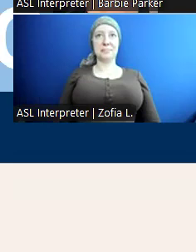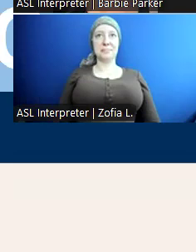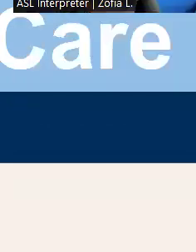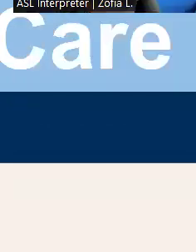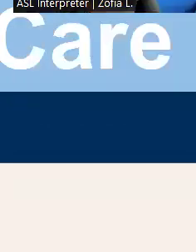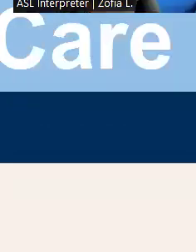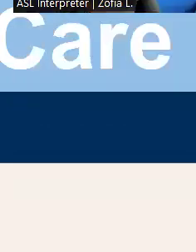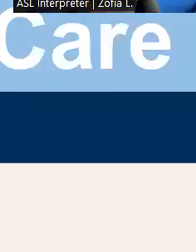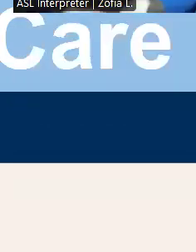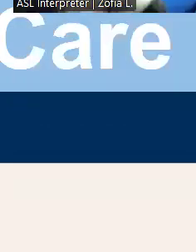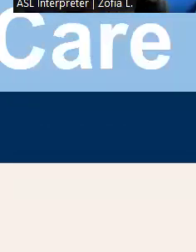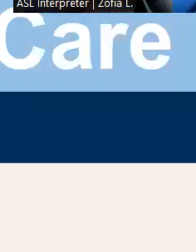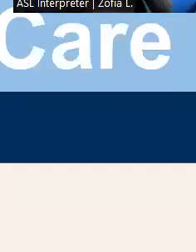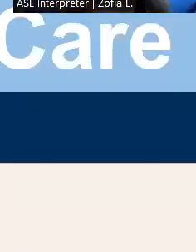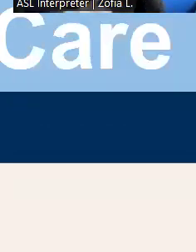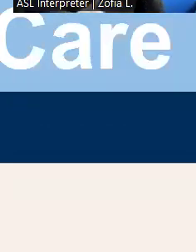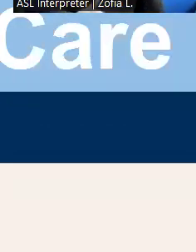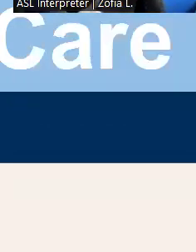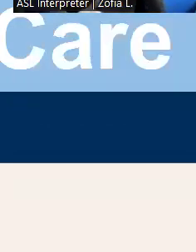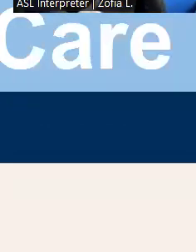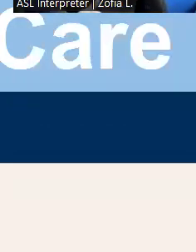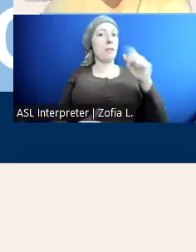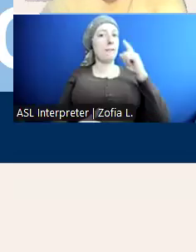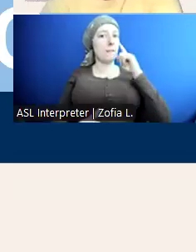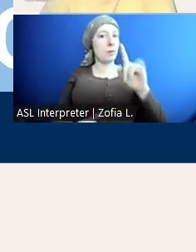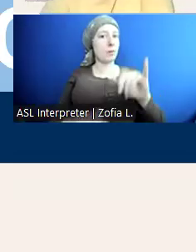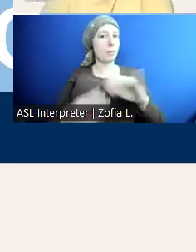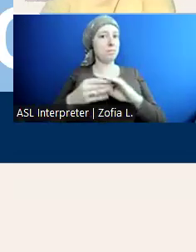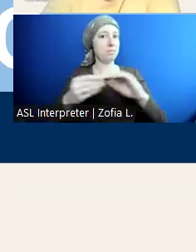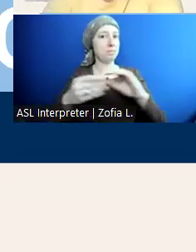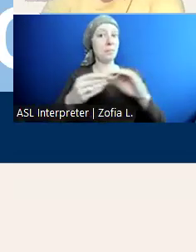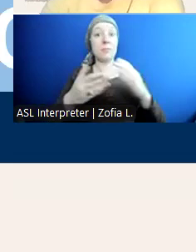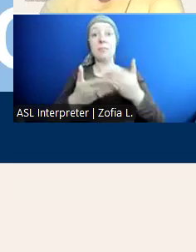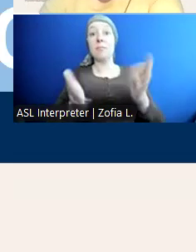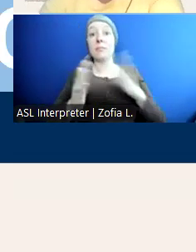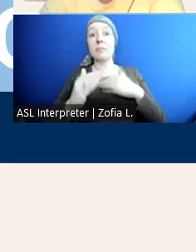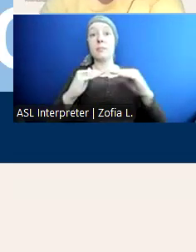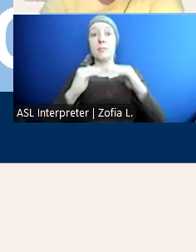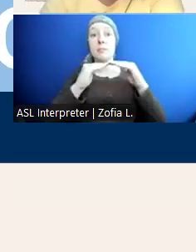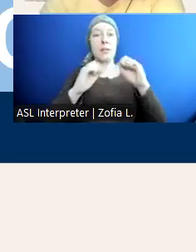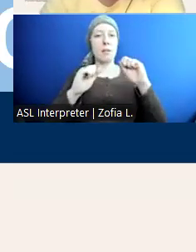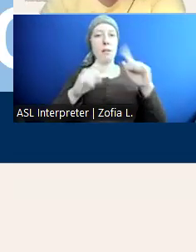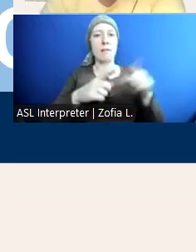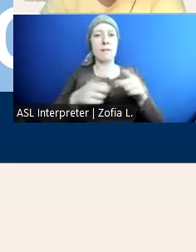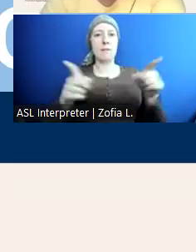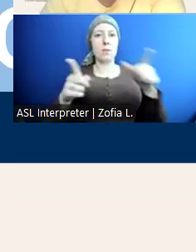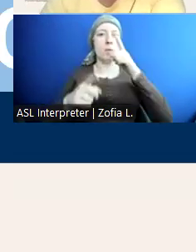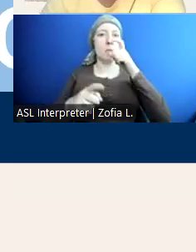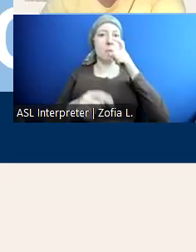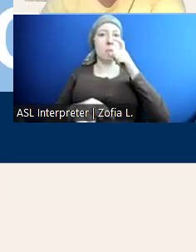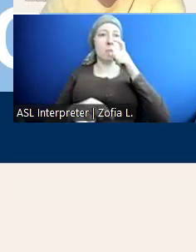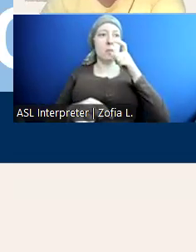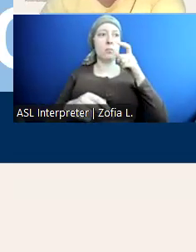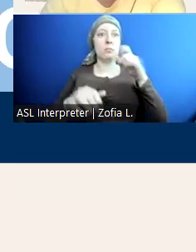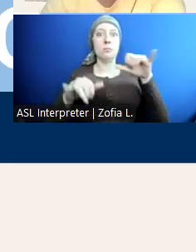Yeah. Thank you, Adriana, for that. And to all my colleagues here and for all of you who